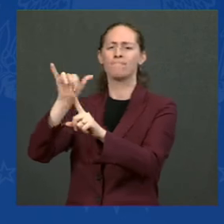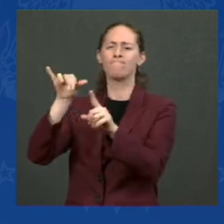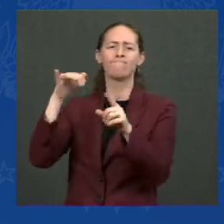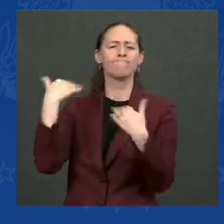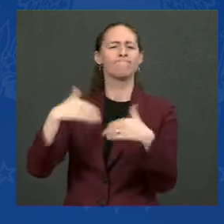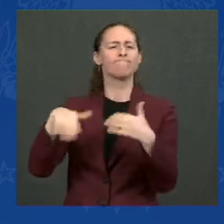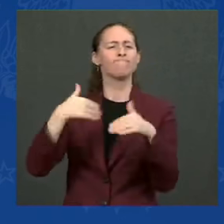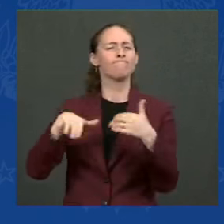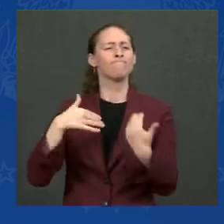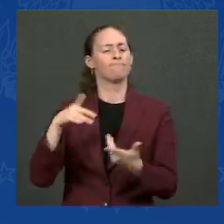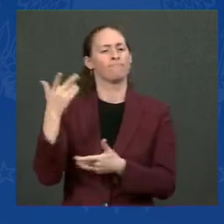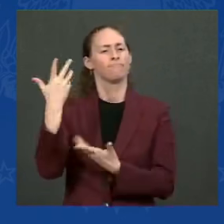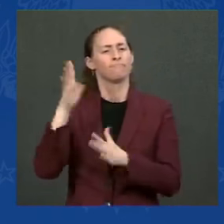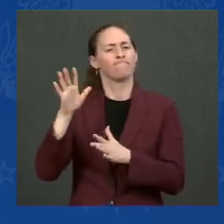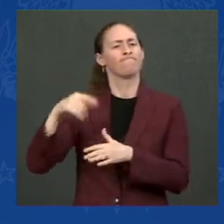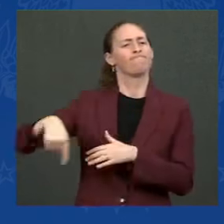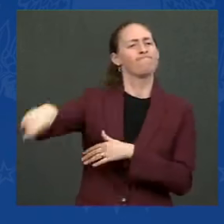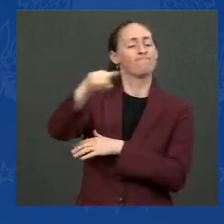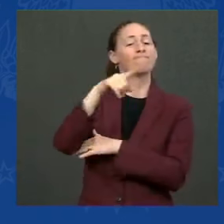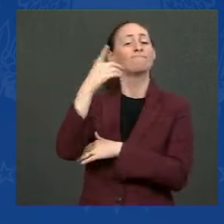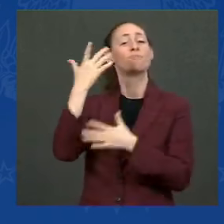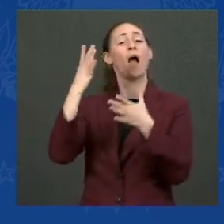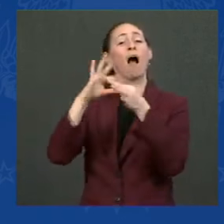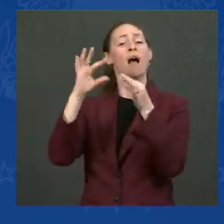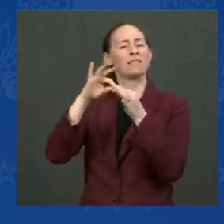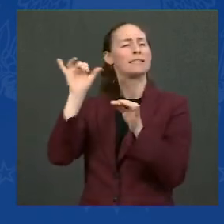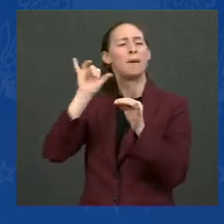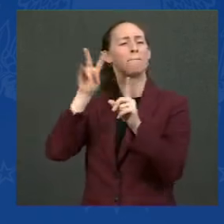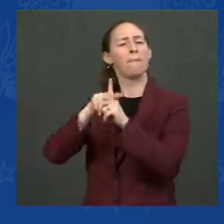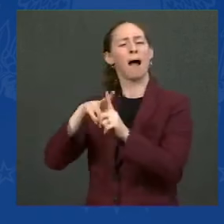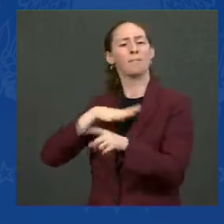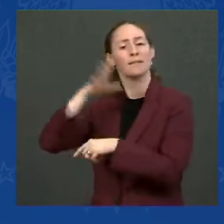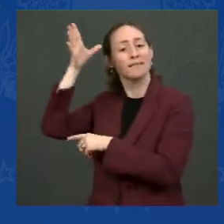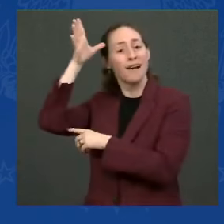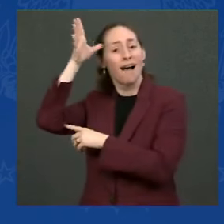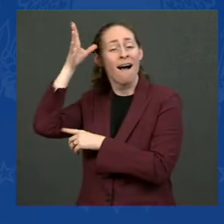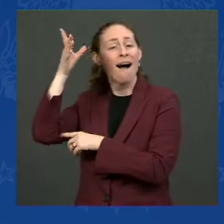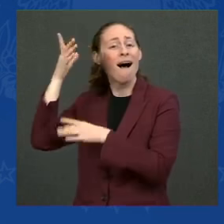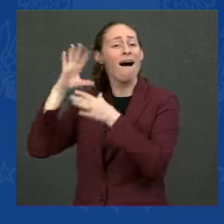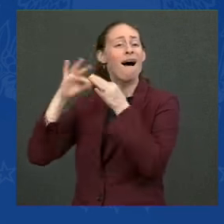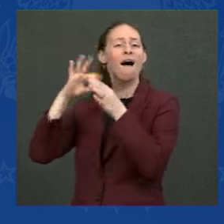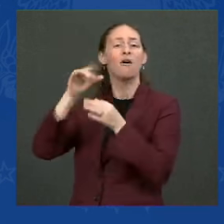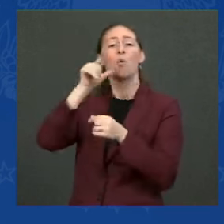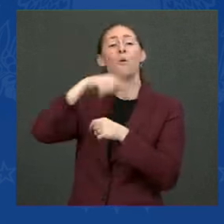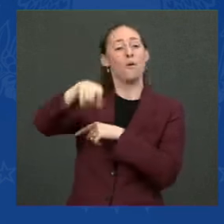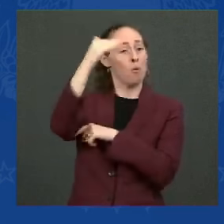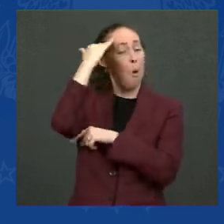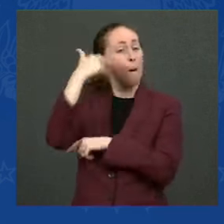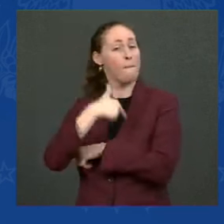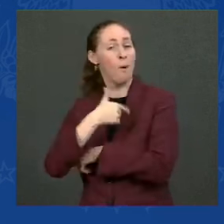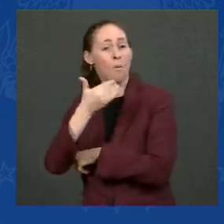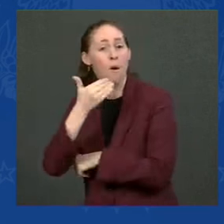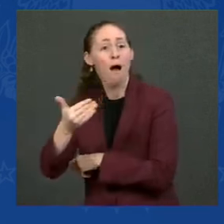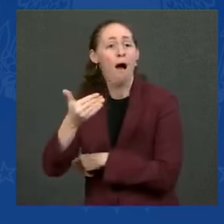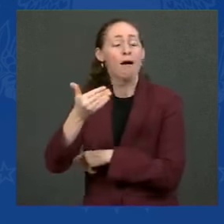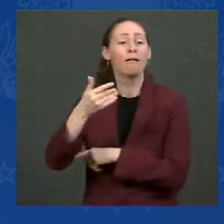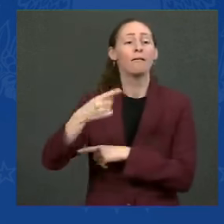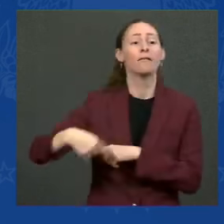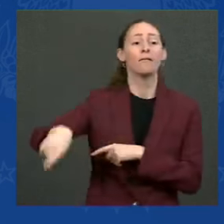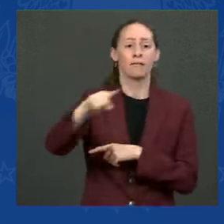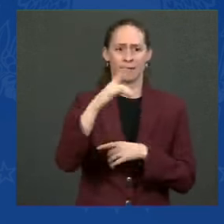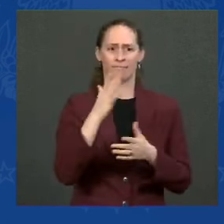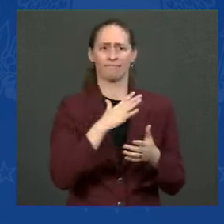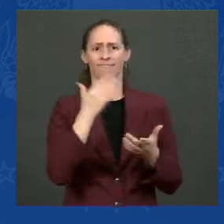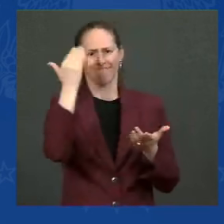what my dad taught me. And a lot of people know me well, including the governor's sister, who I worked closely with for